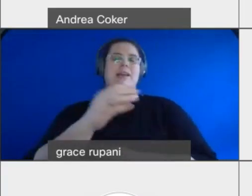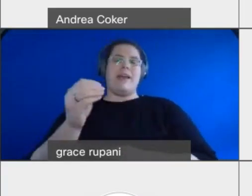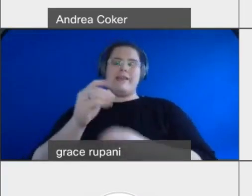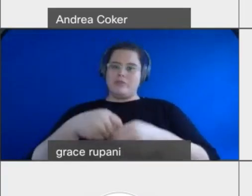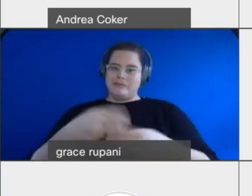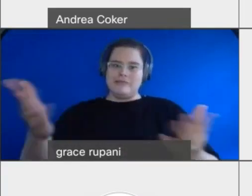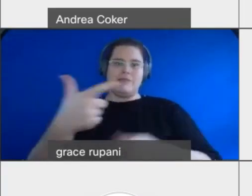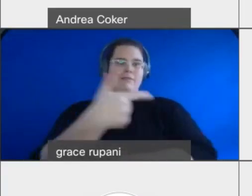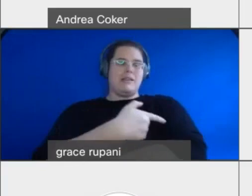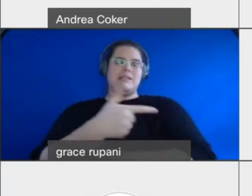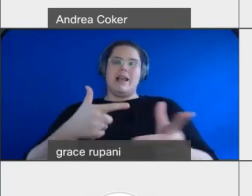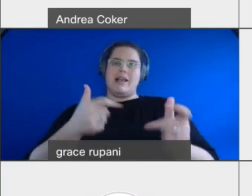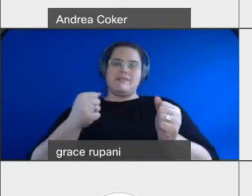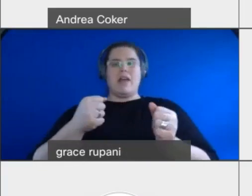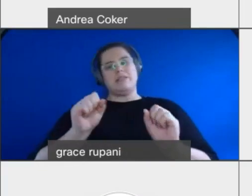as they can.